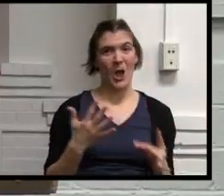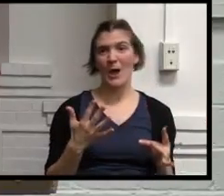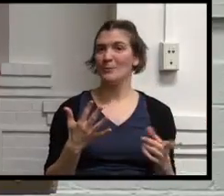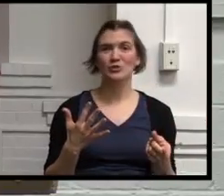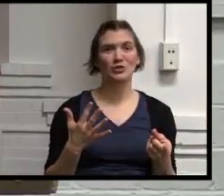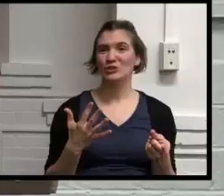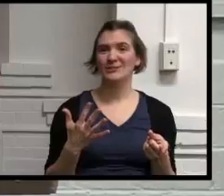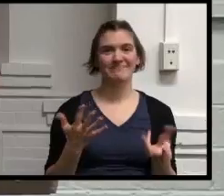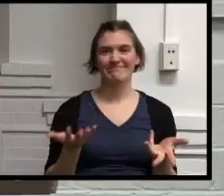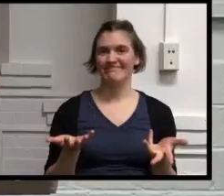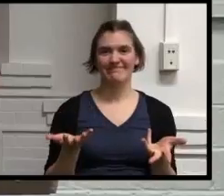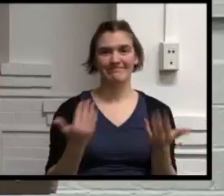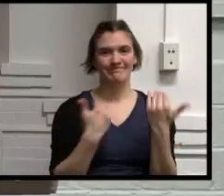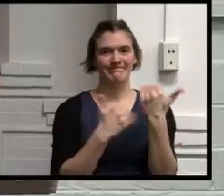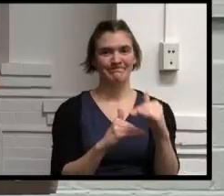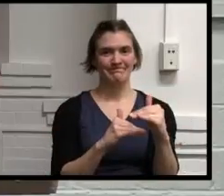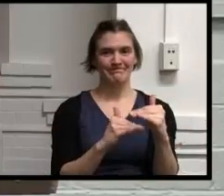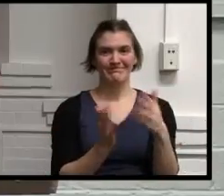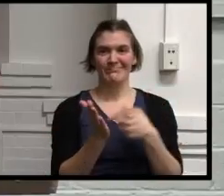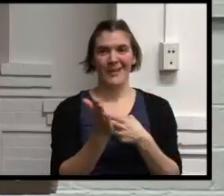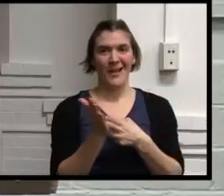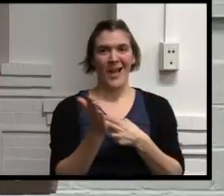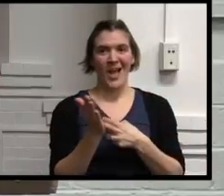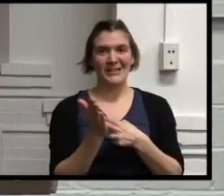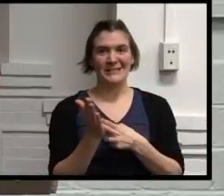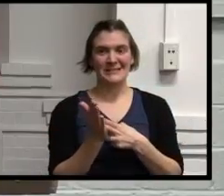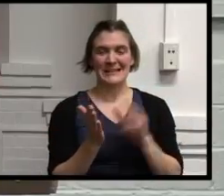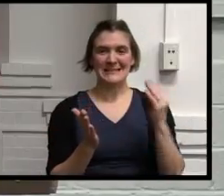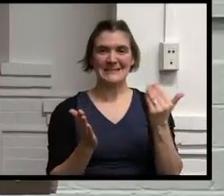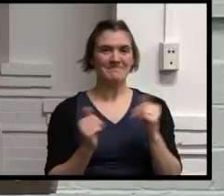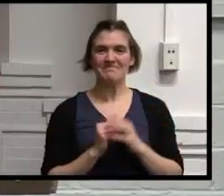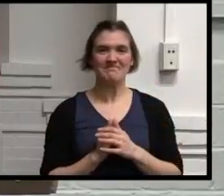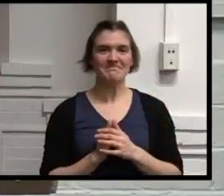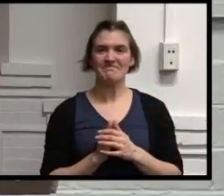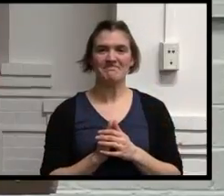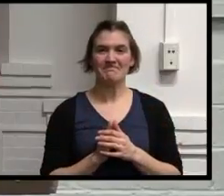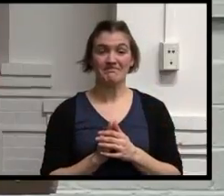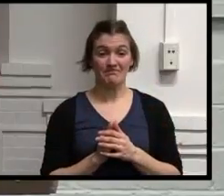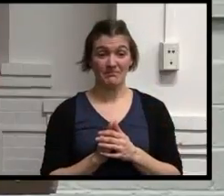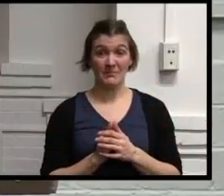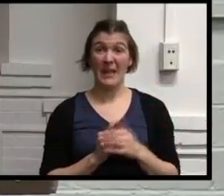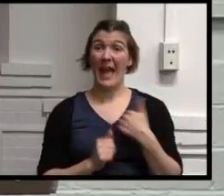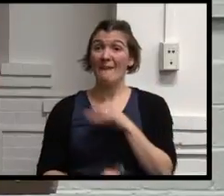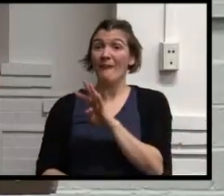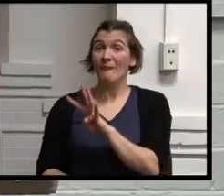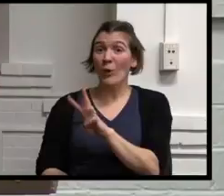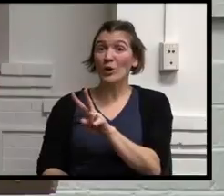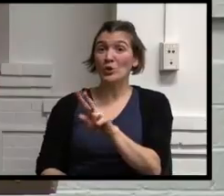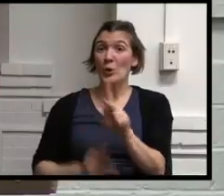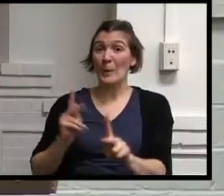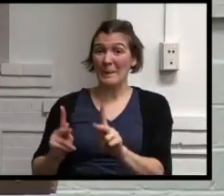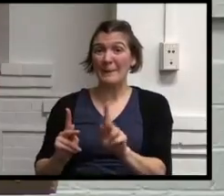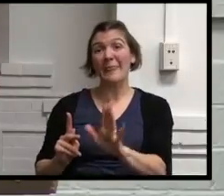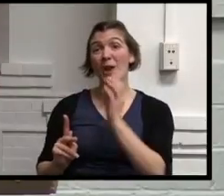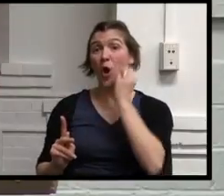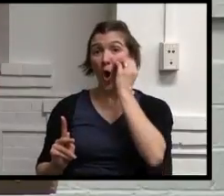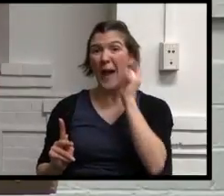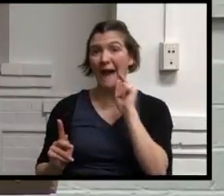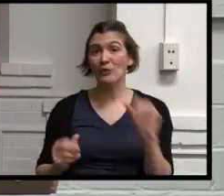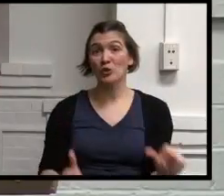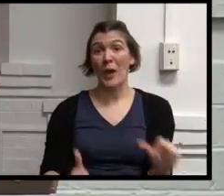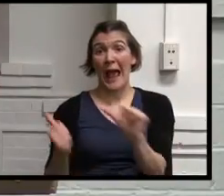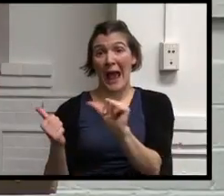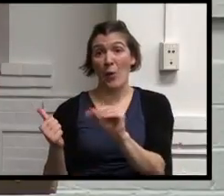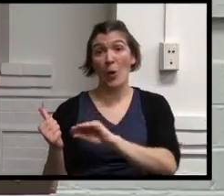be, at this point, it would seem unlikely that it was going to accommodate the full 42 that are identified as needing to be